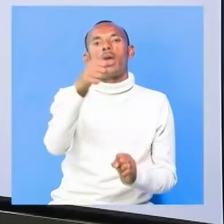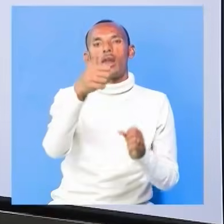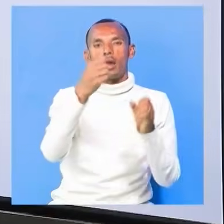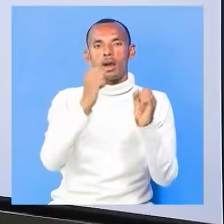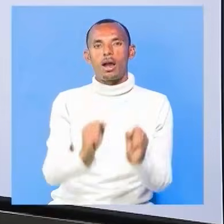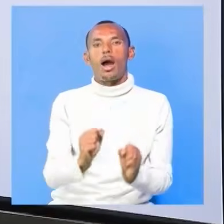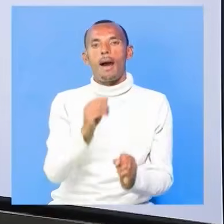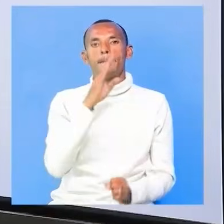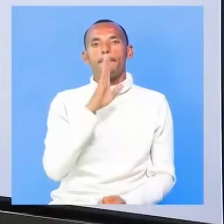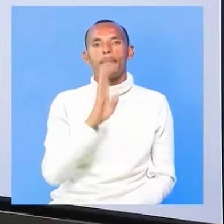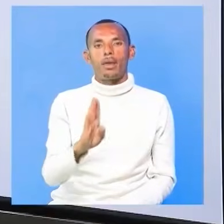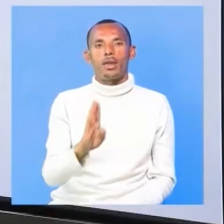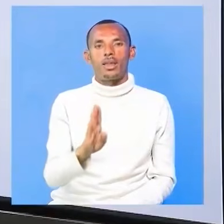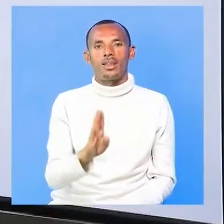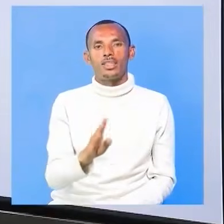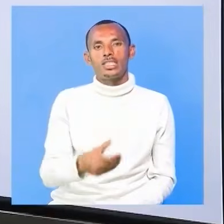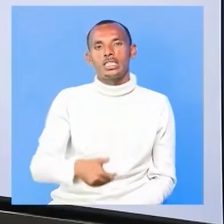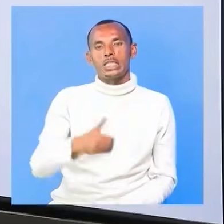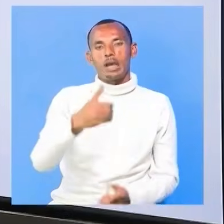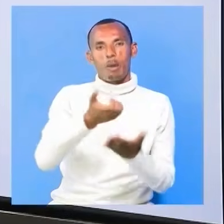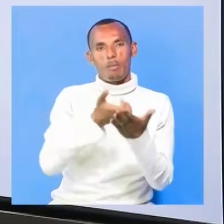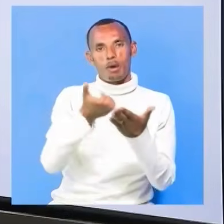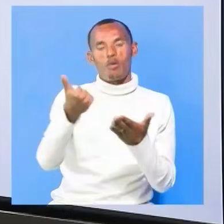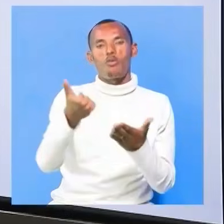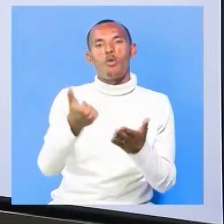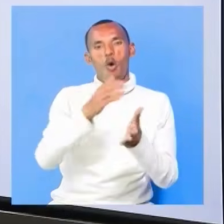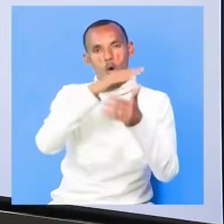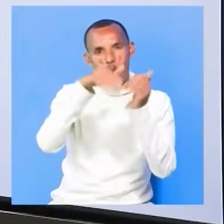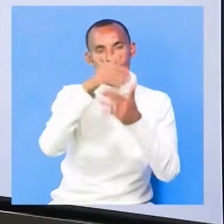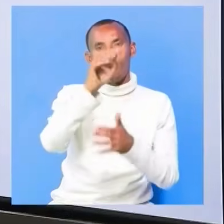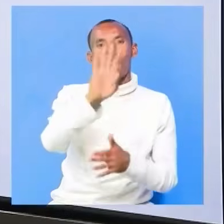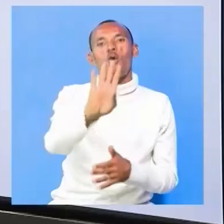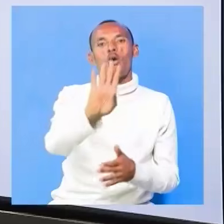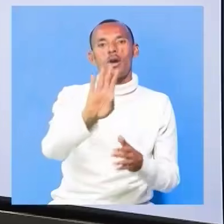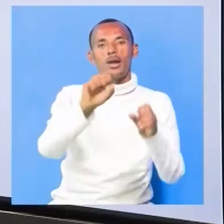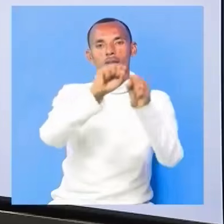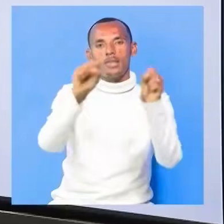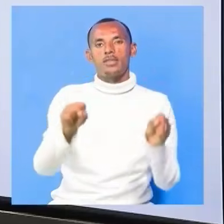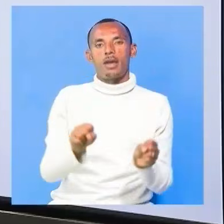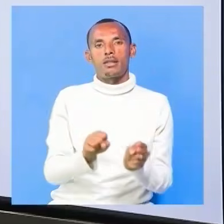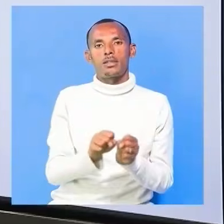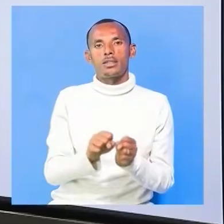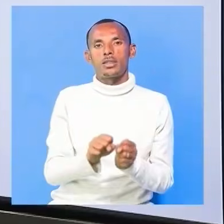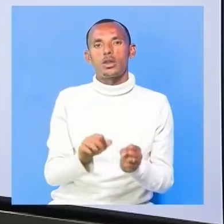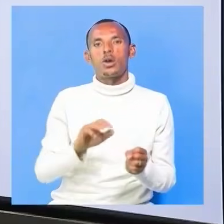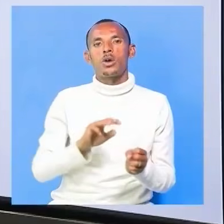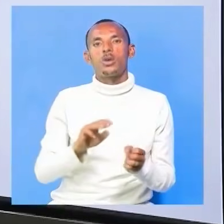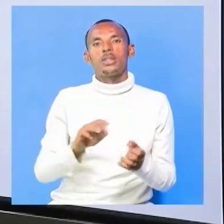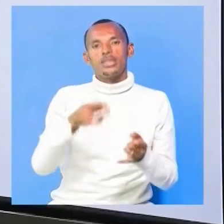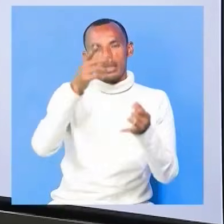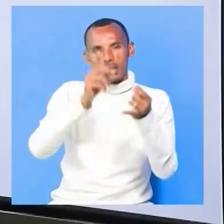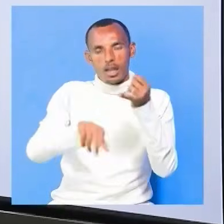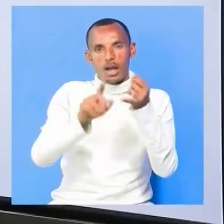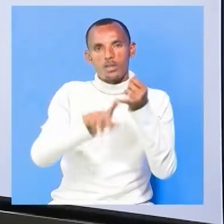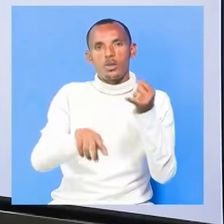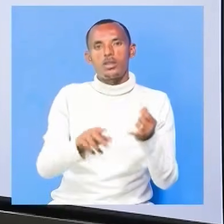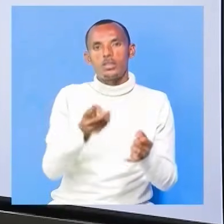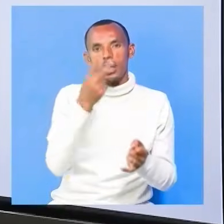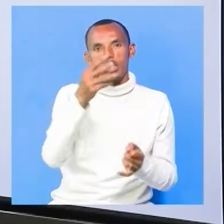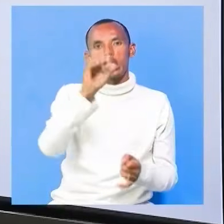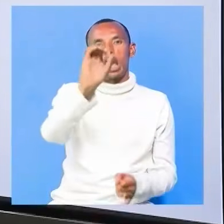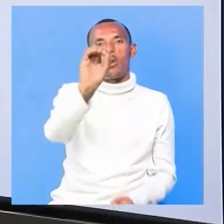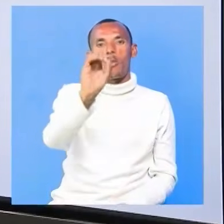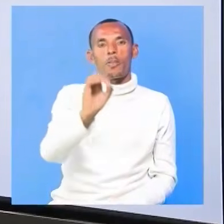10 can be the member of all those four sets, right? When we come to the last